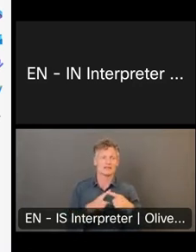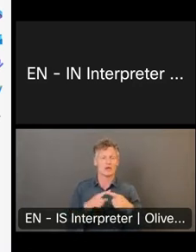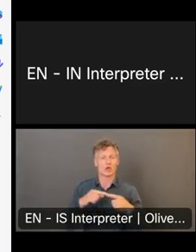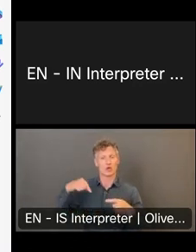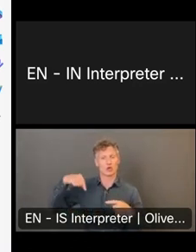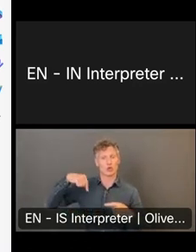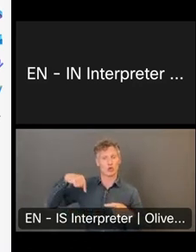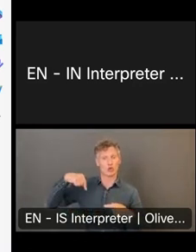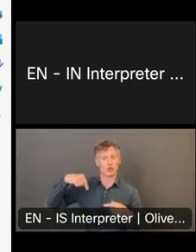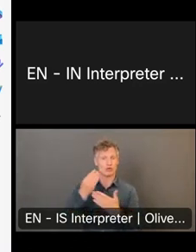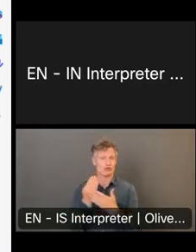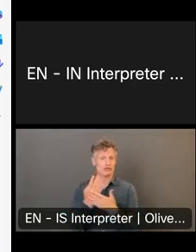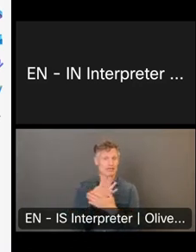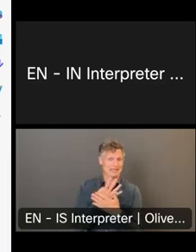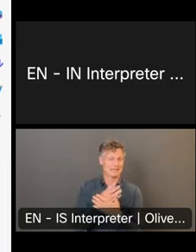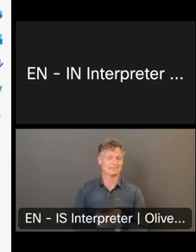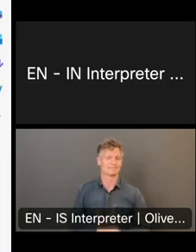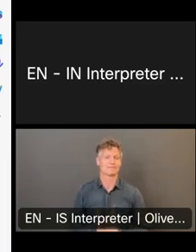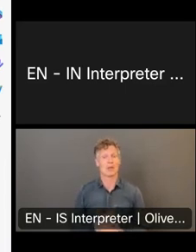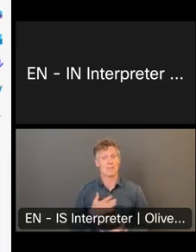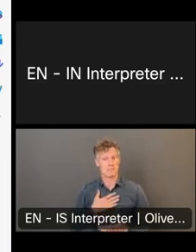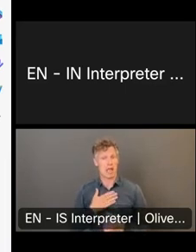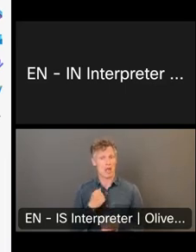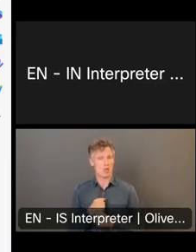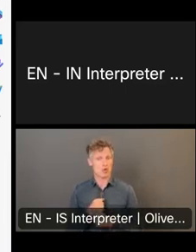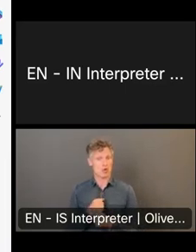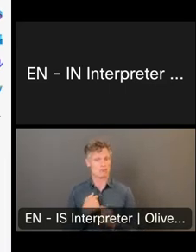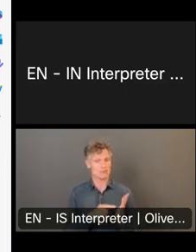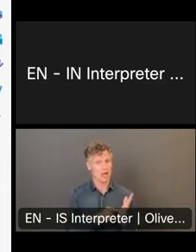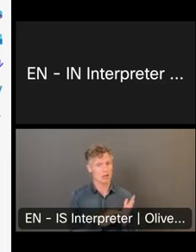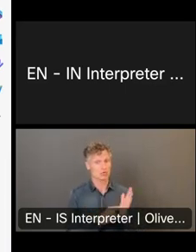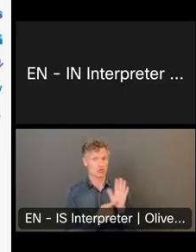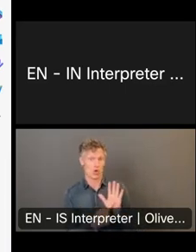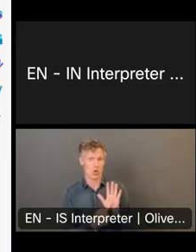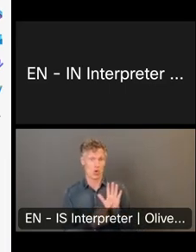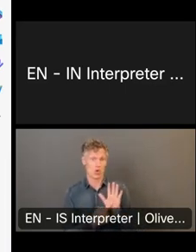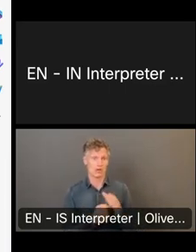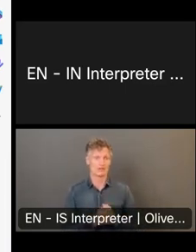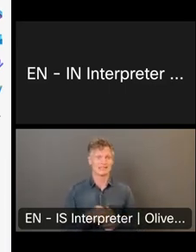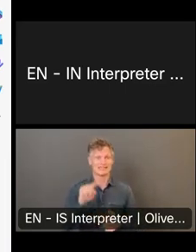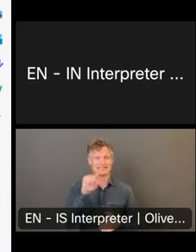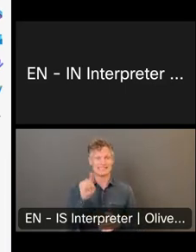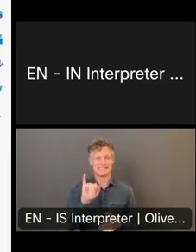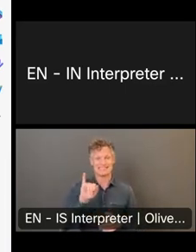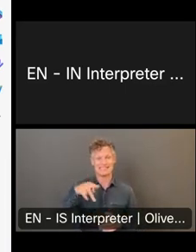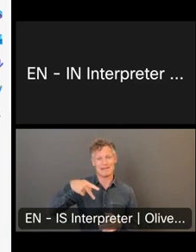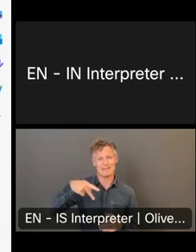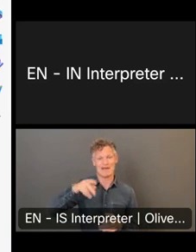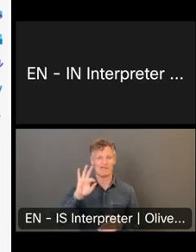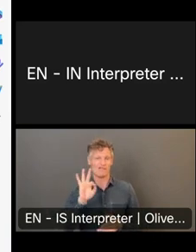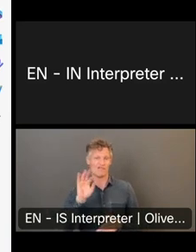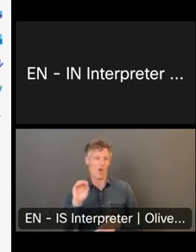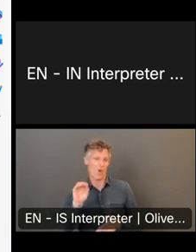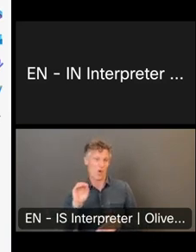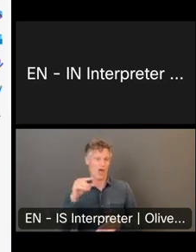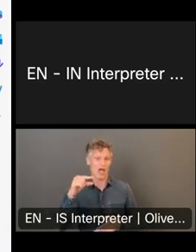So in my work, I outlined what I called a Zipfo-Gricean Manichaean model for